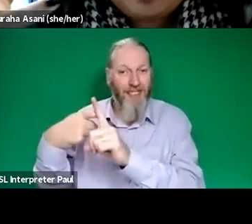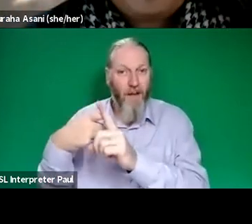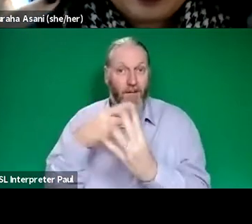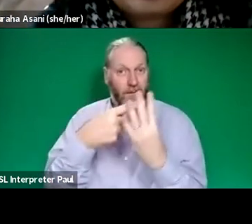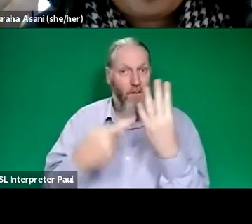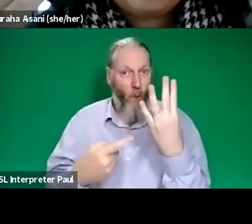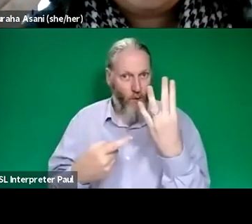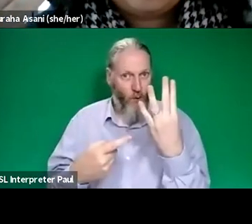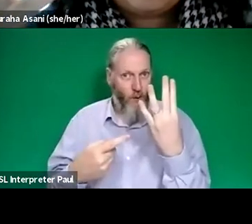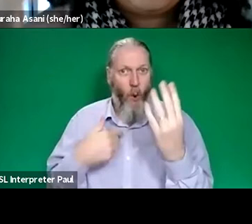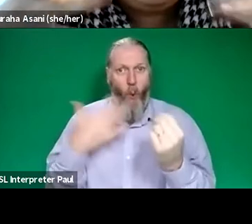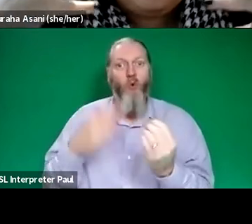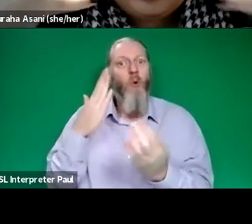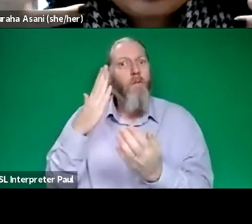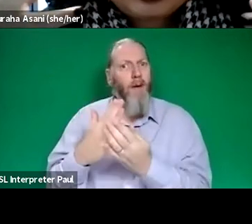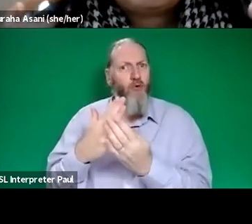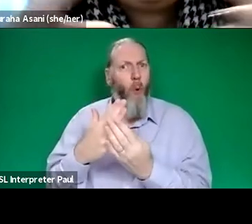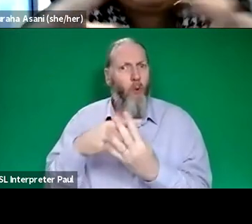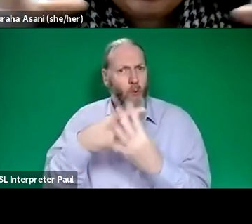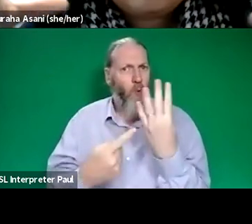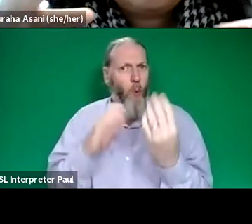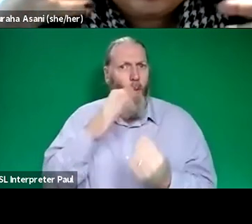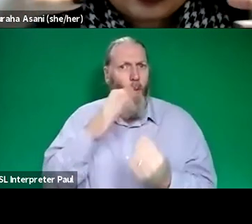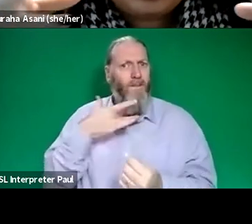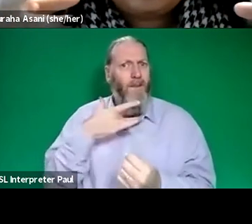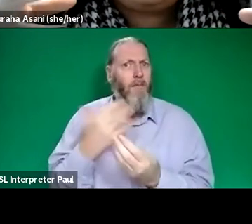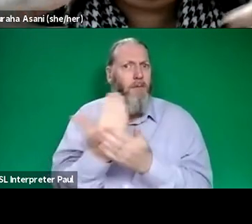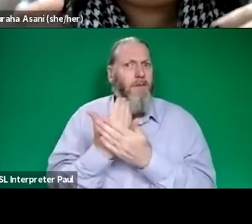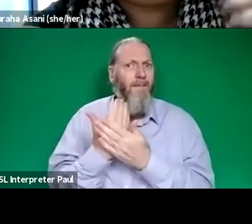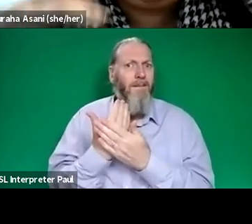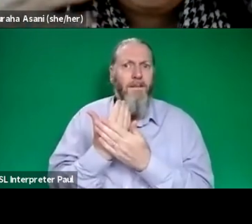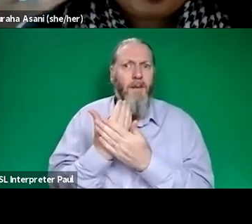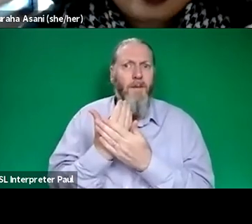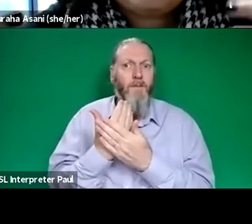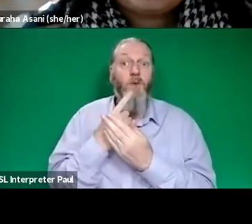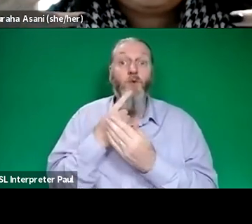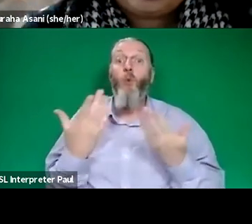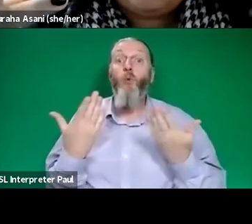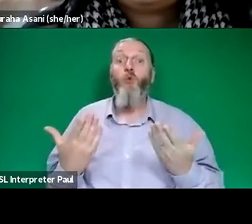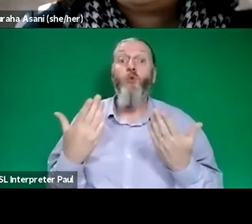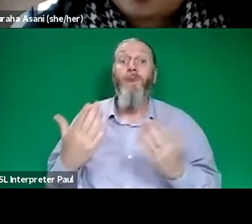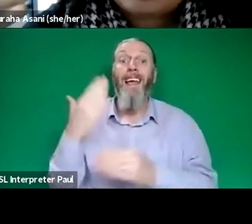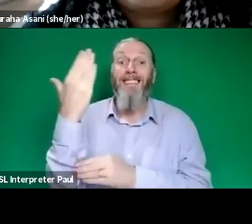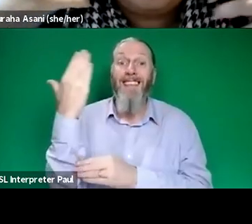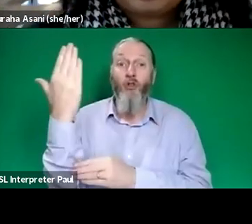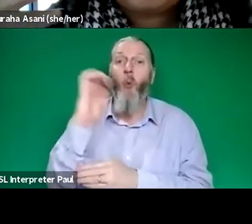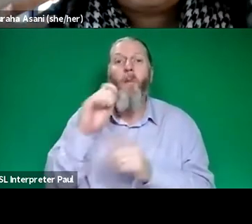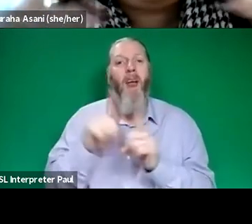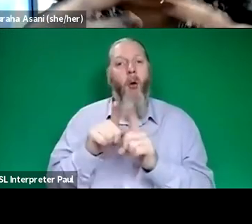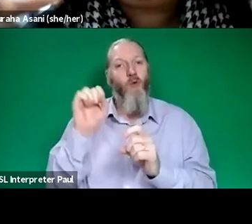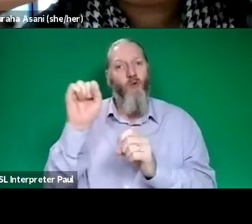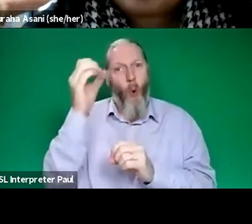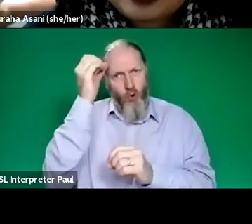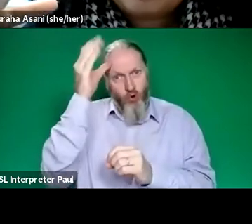as safely as possible. So in as much as today's session is going to be about knowledge exchange, it's also a